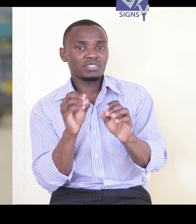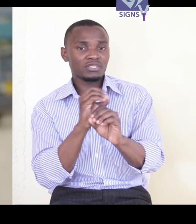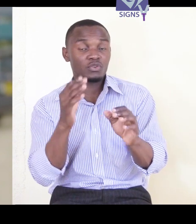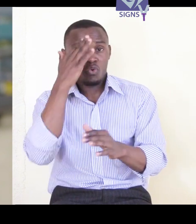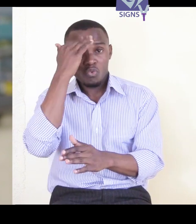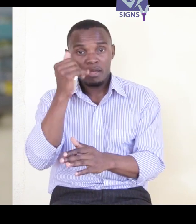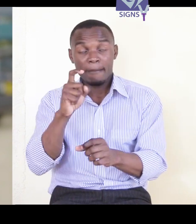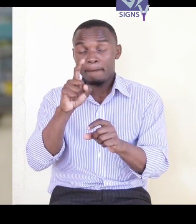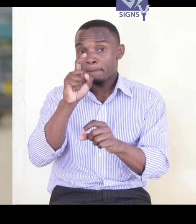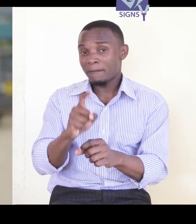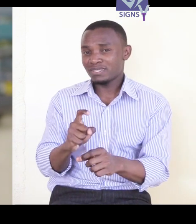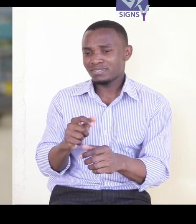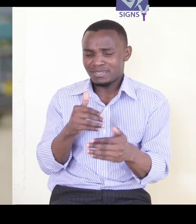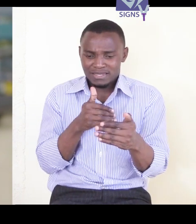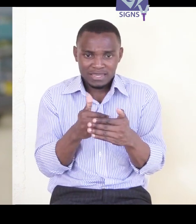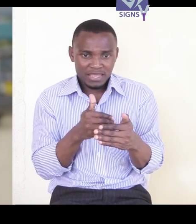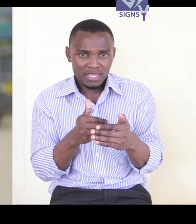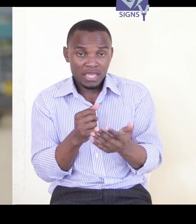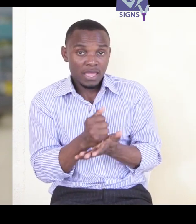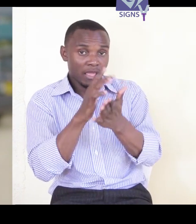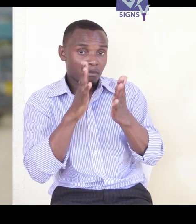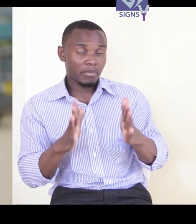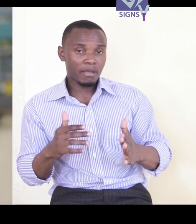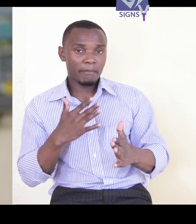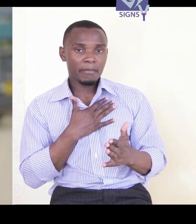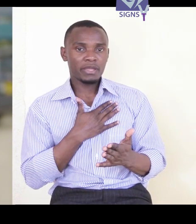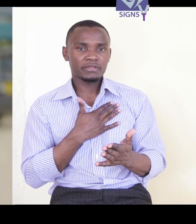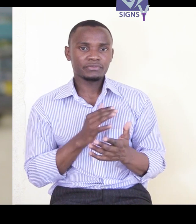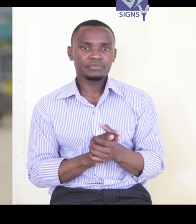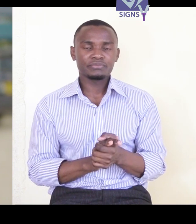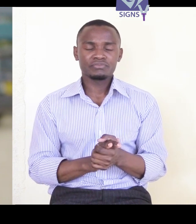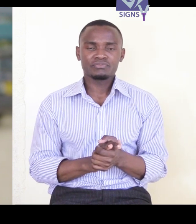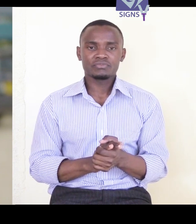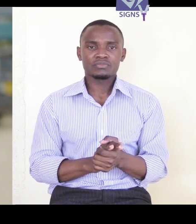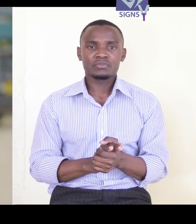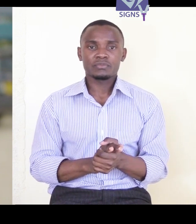impaired, because I have to be close to my guide. I have to walk with him